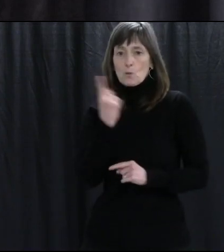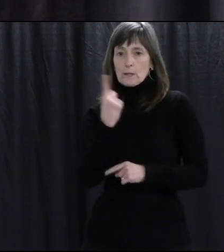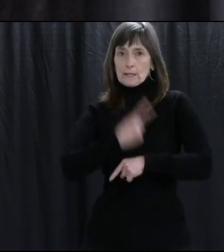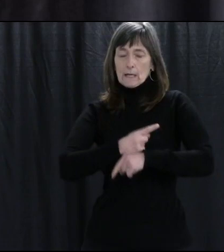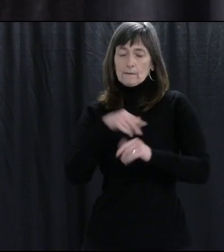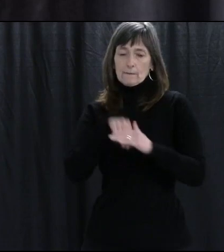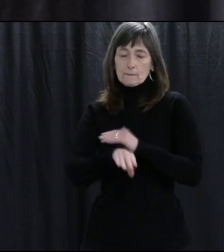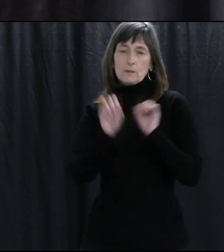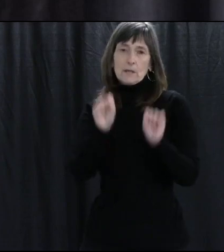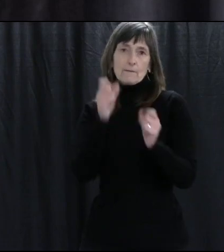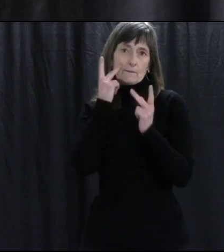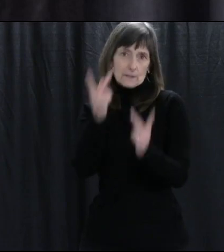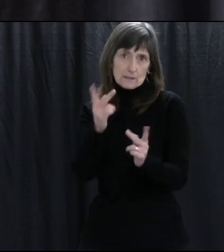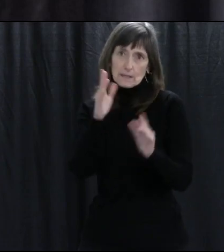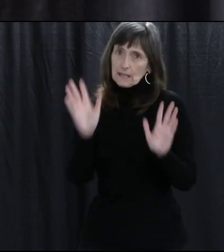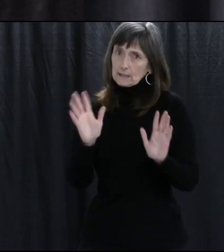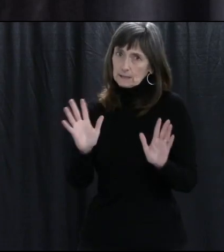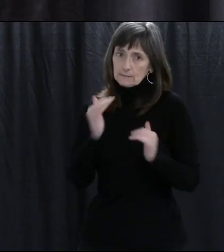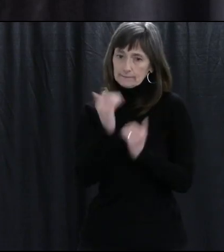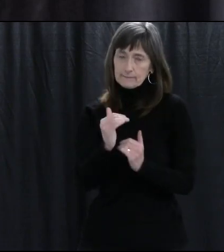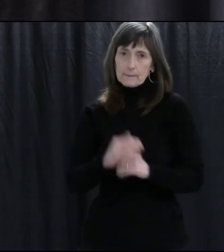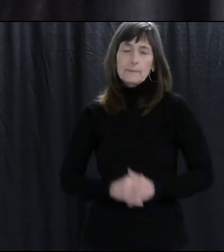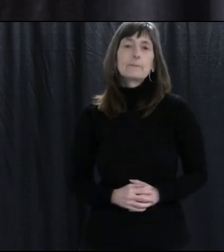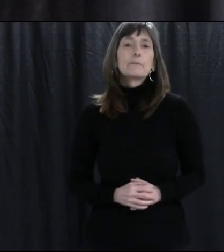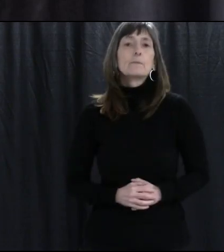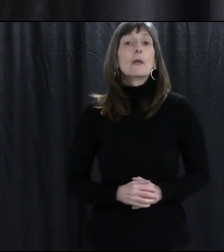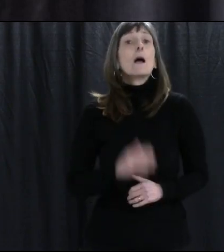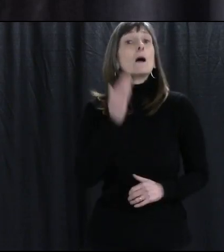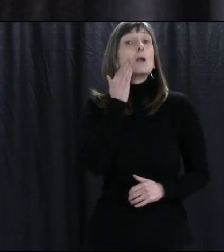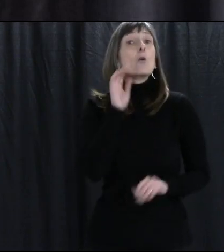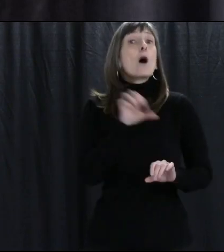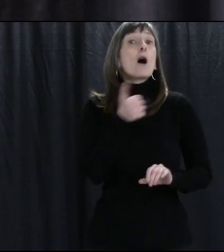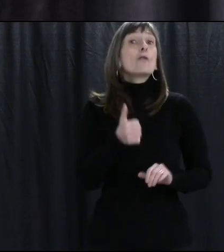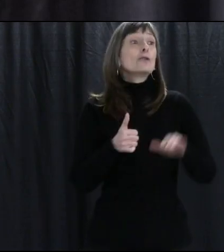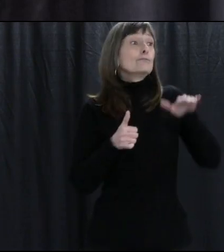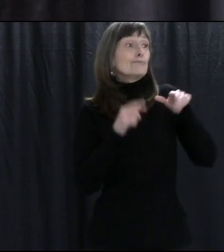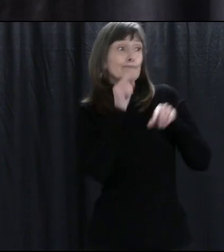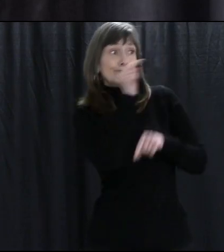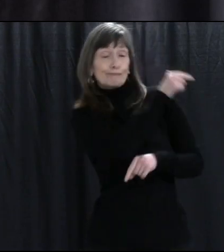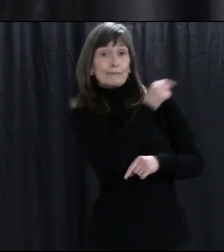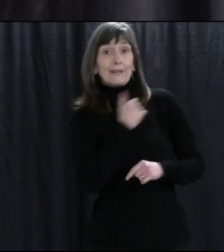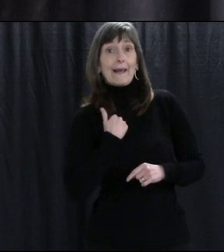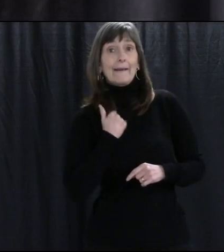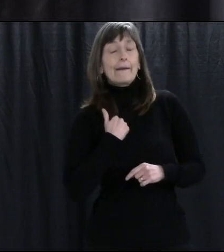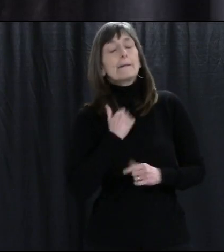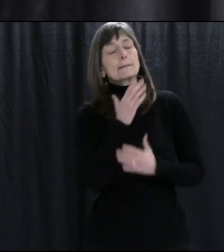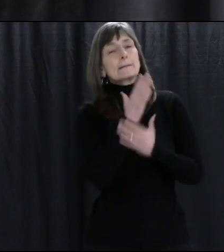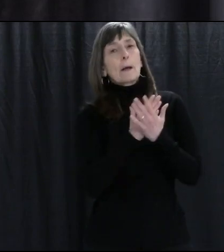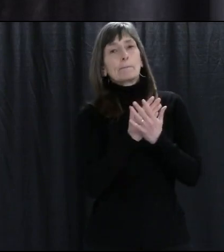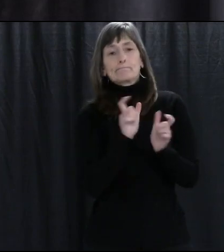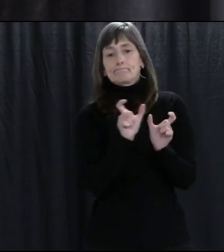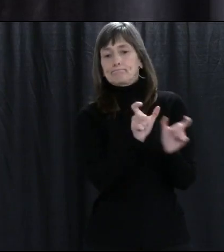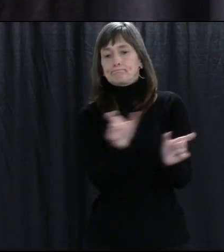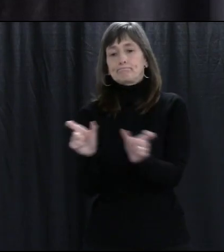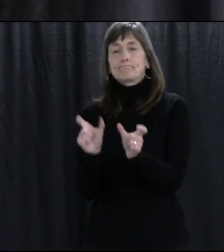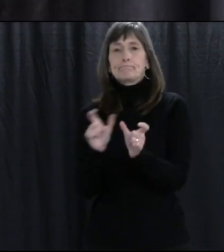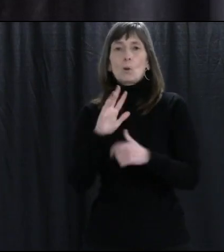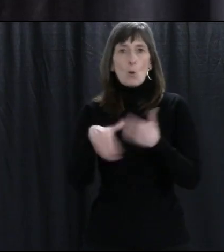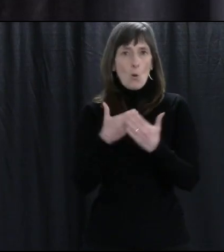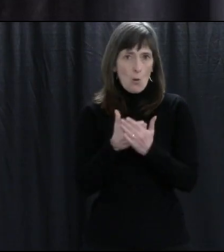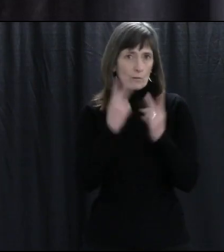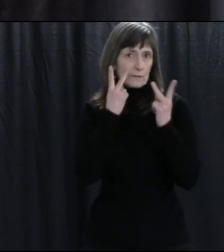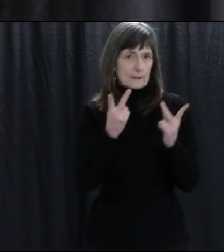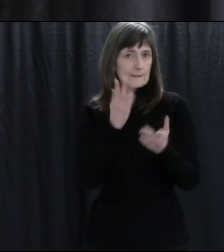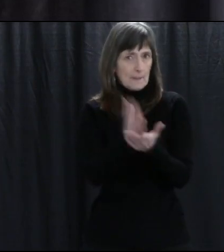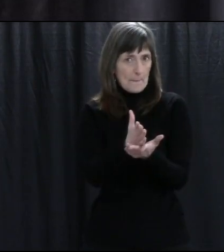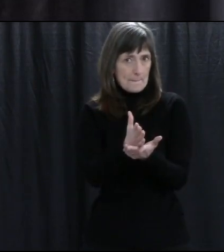at the moment. I know other jurisdictions have banned visitation completely from all sites. And I think